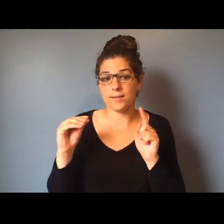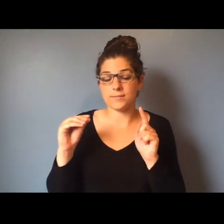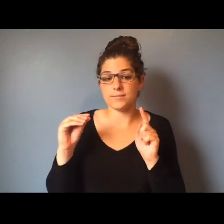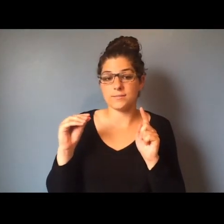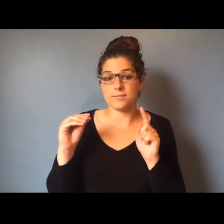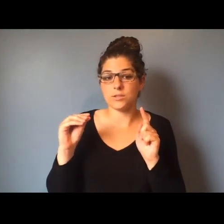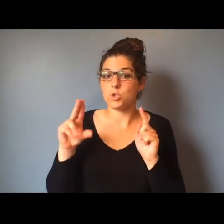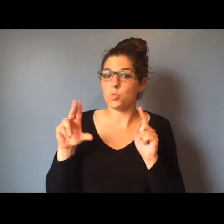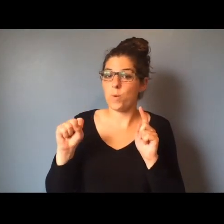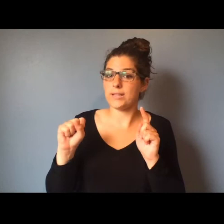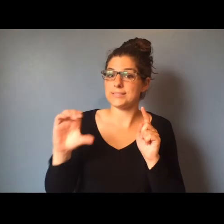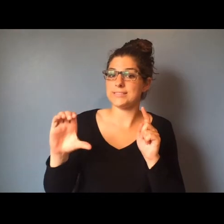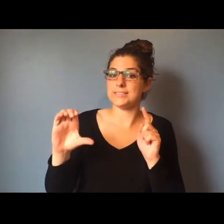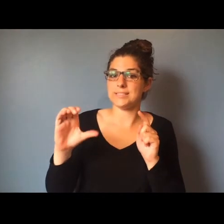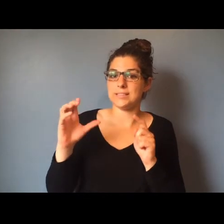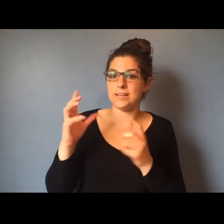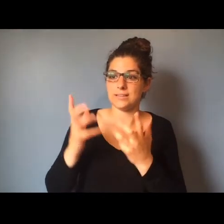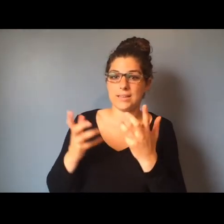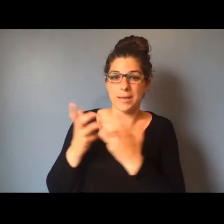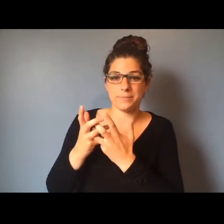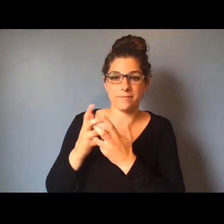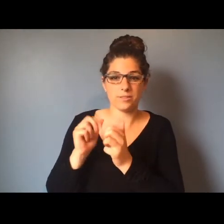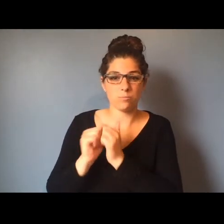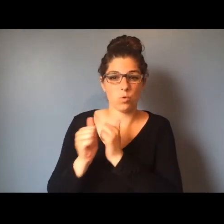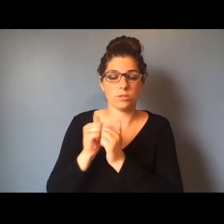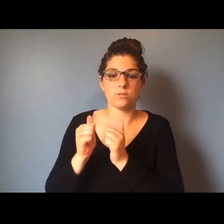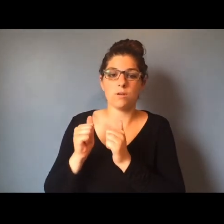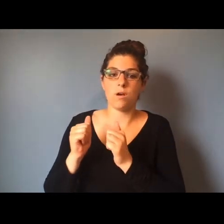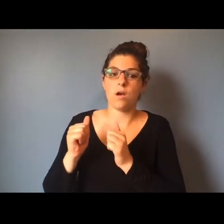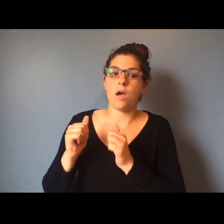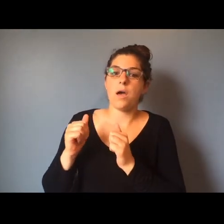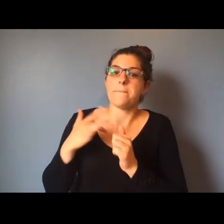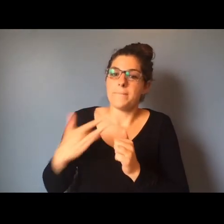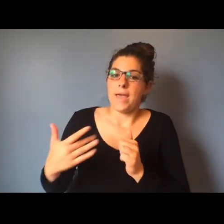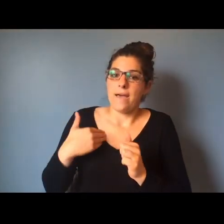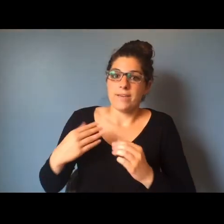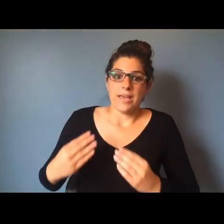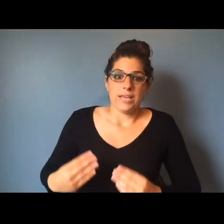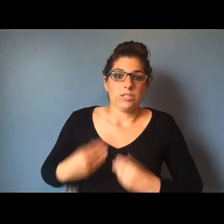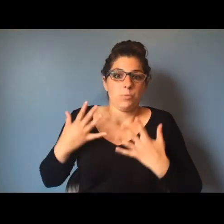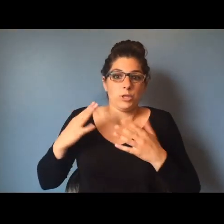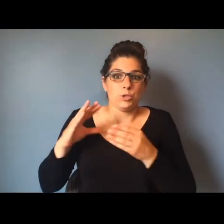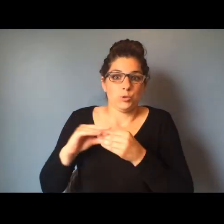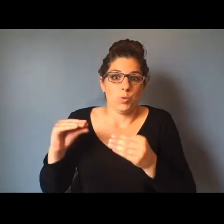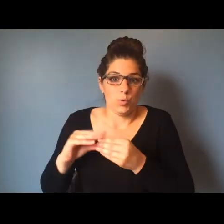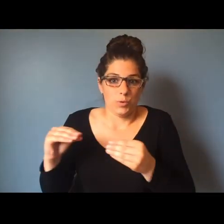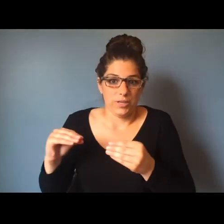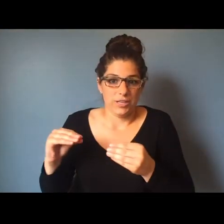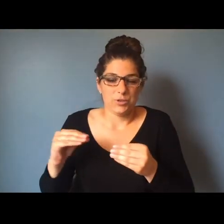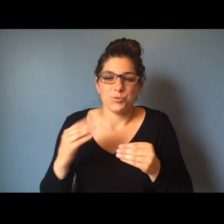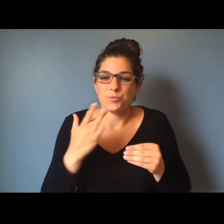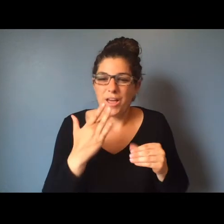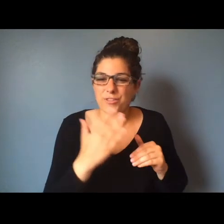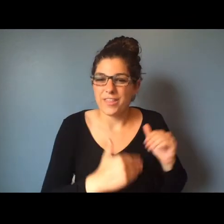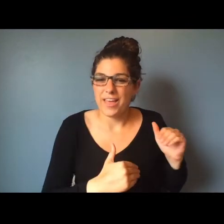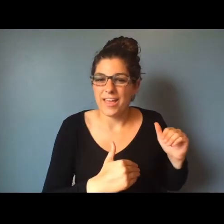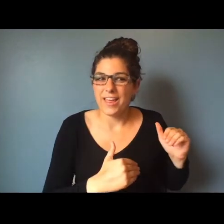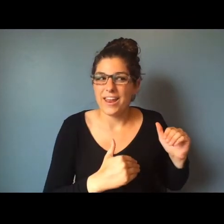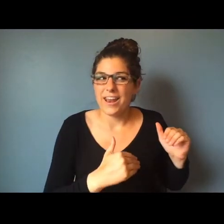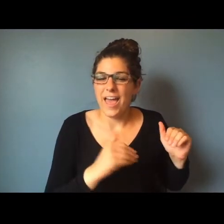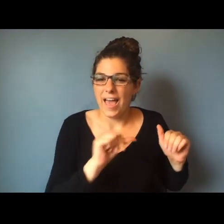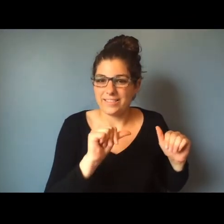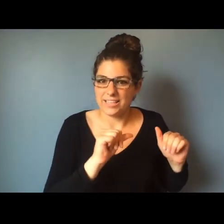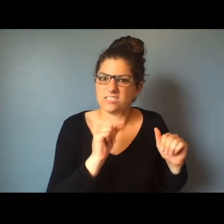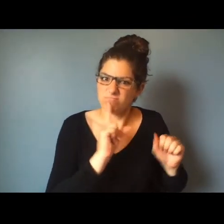the US sees adaptive sport oftentimes as an inspirational story rather than athletes competing at the highest levels,